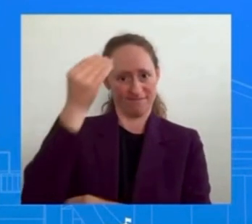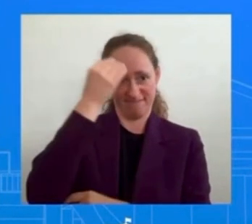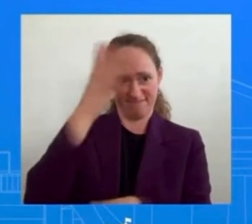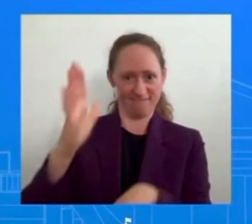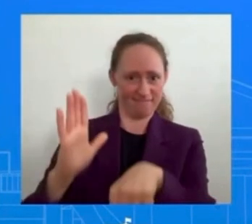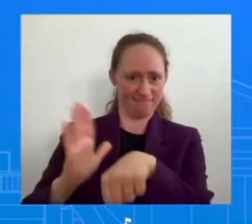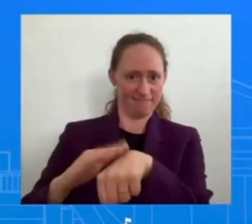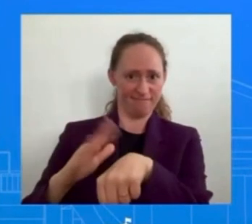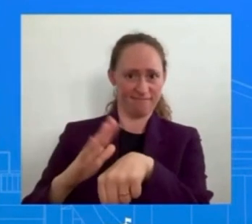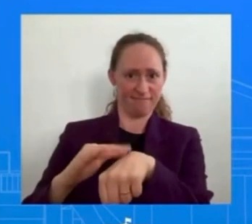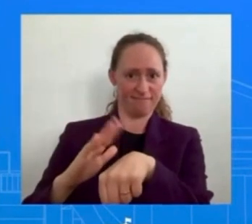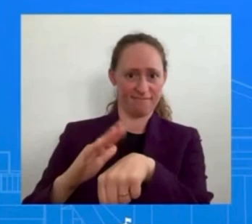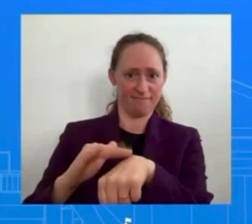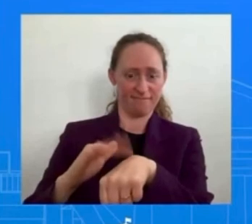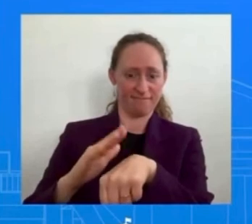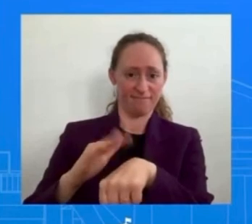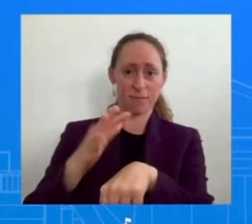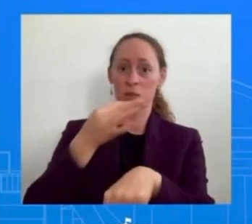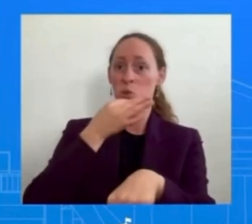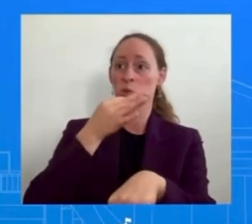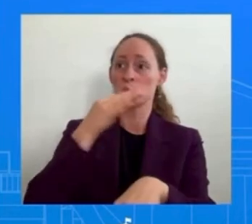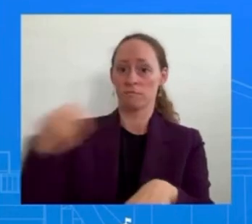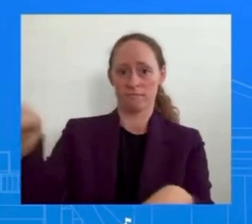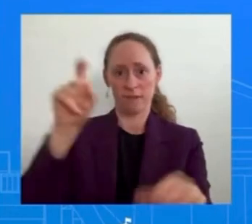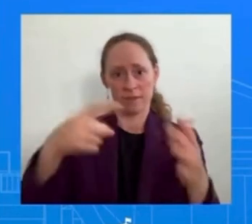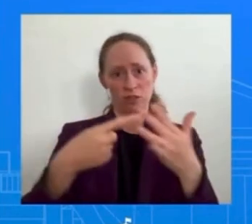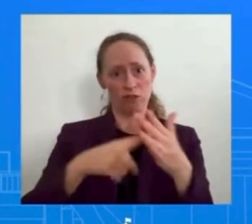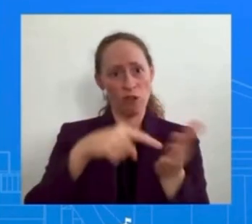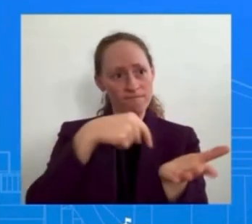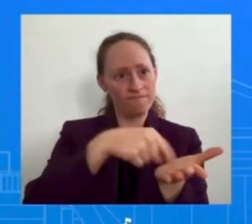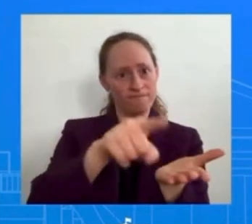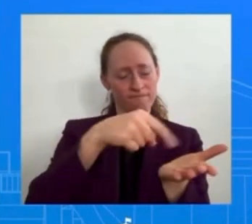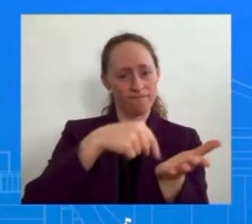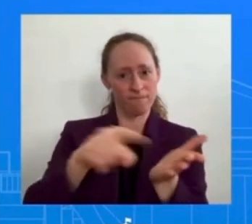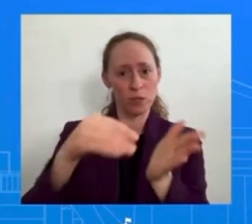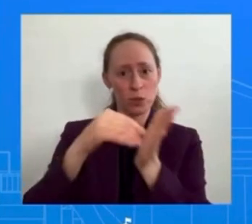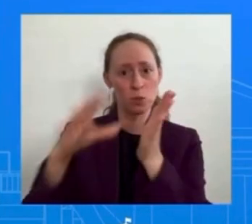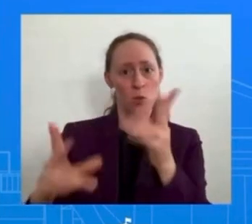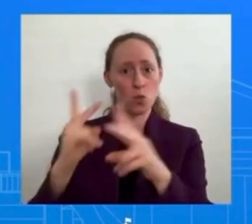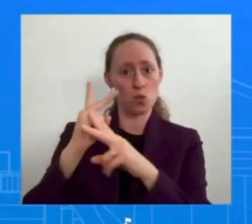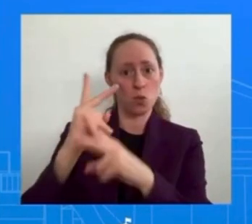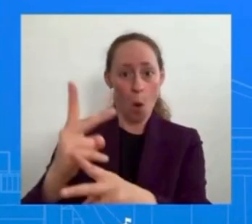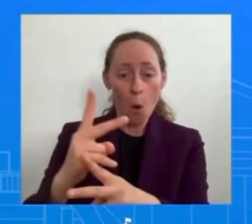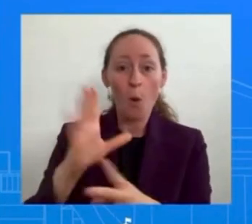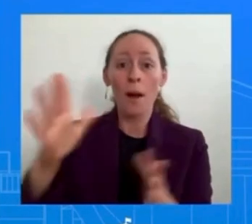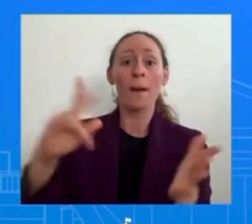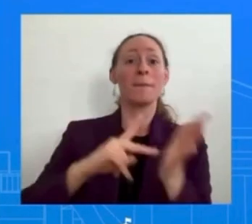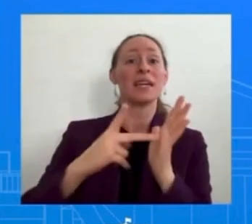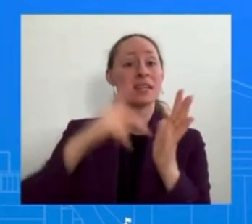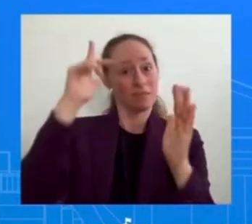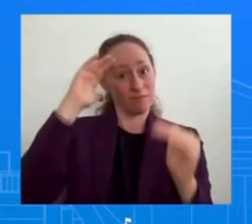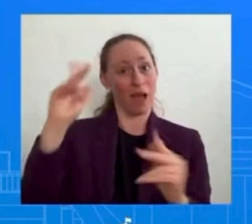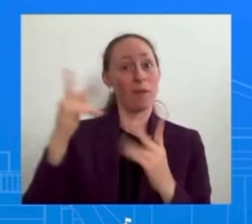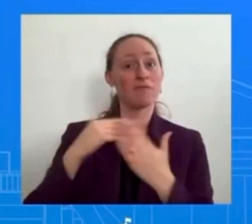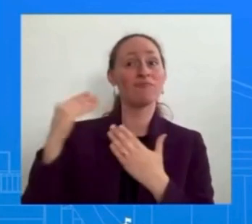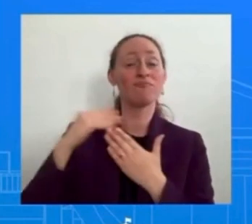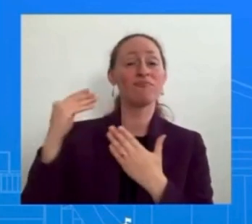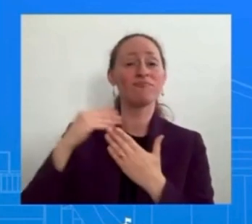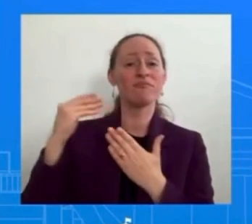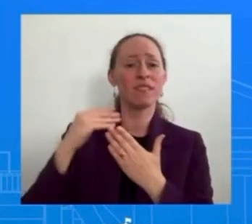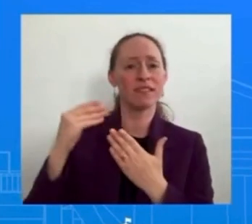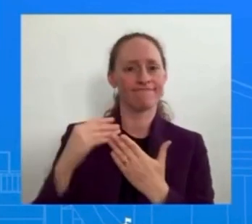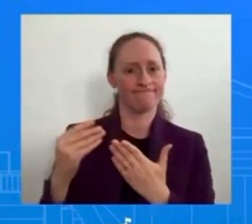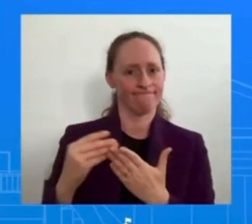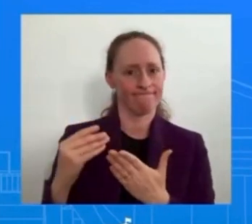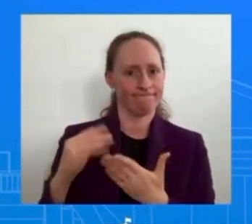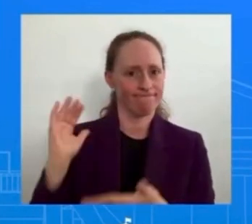considering interest repayments, student loan repayments, in its view of the economy in the coming months? So look, when the president put forth his student debt